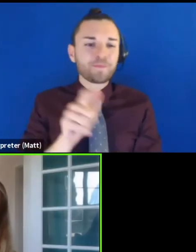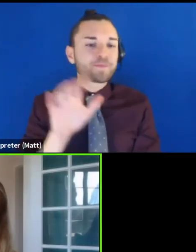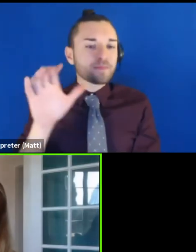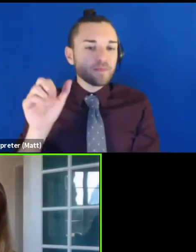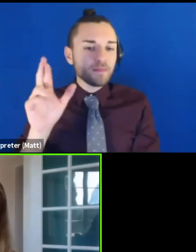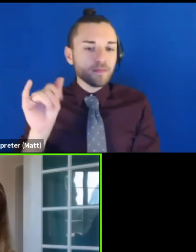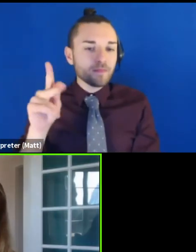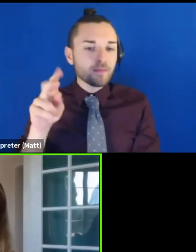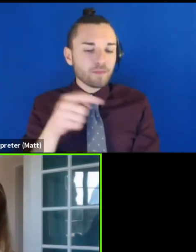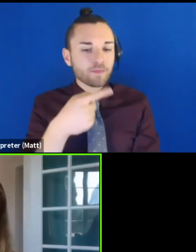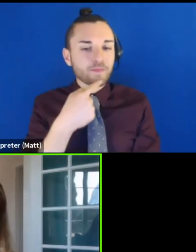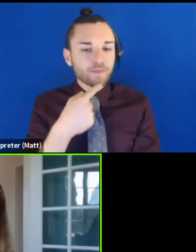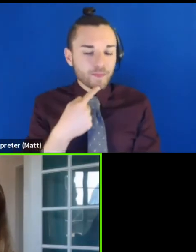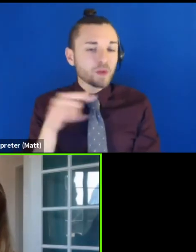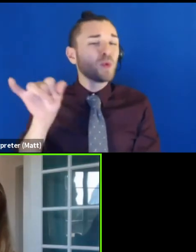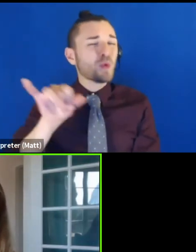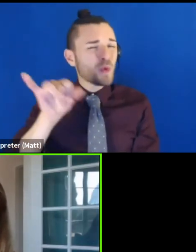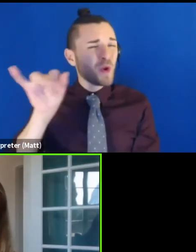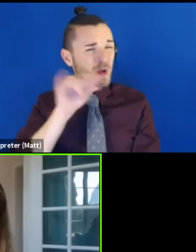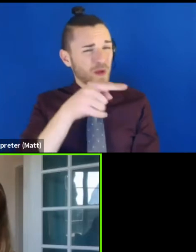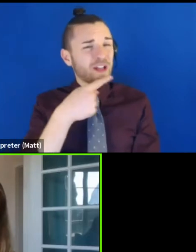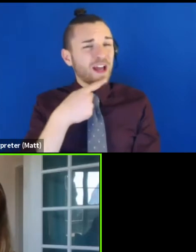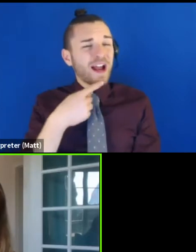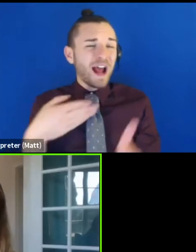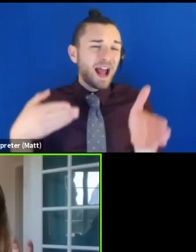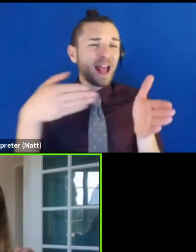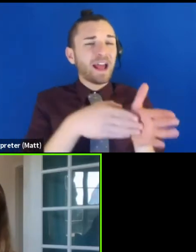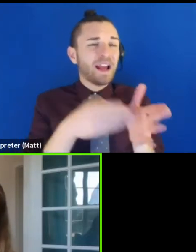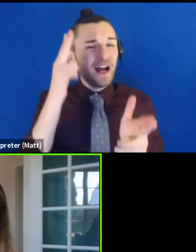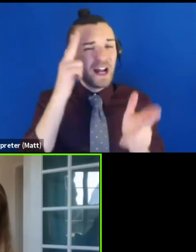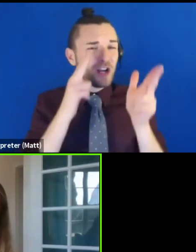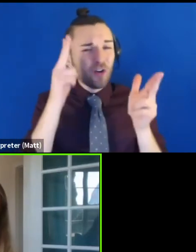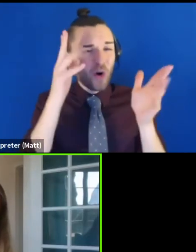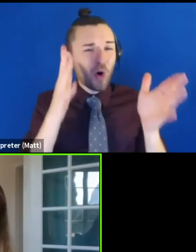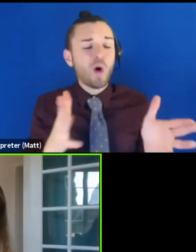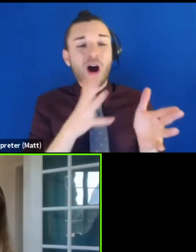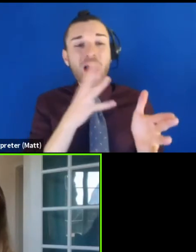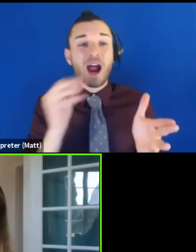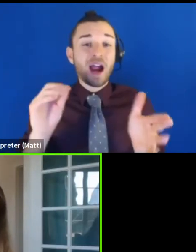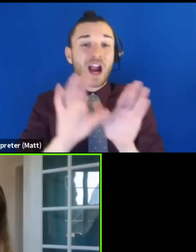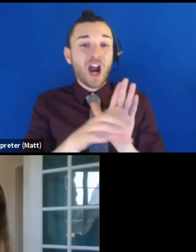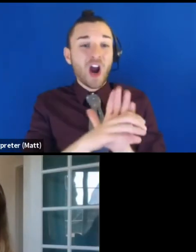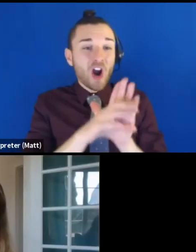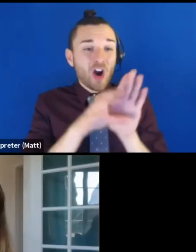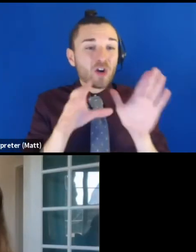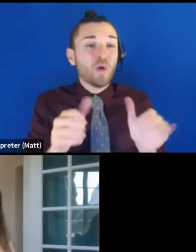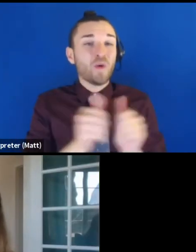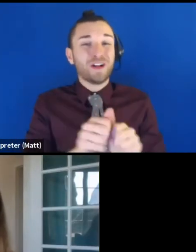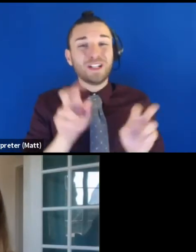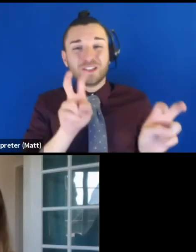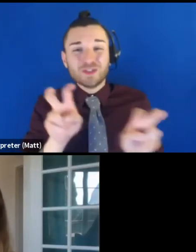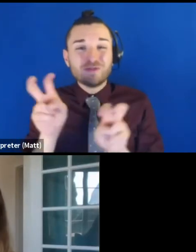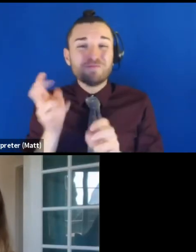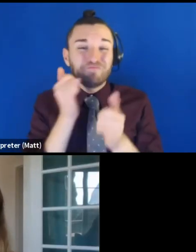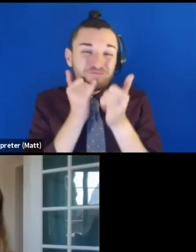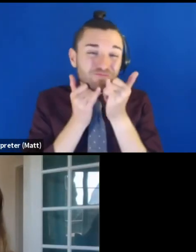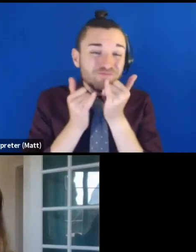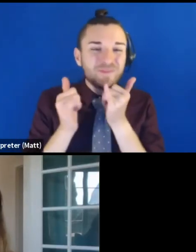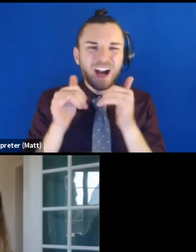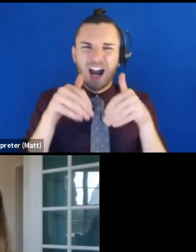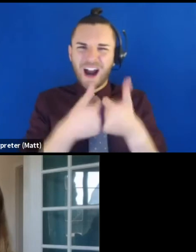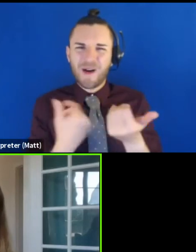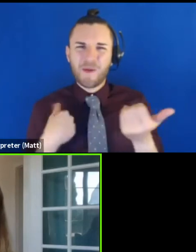idea of anti-heroes and how we relate to flawed characters and the question of empathy